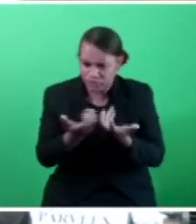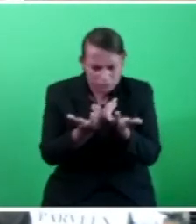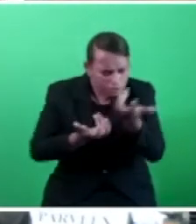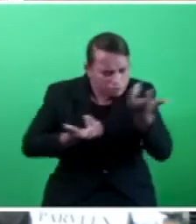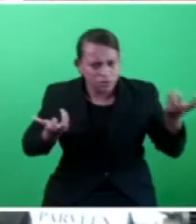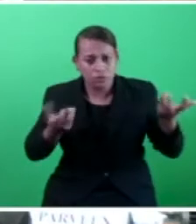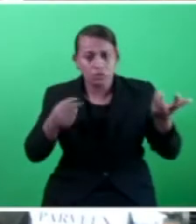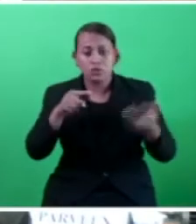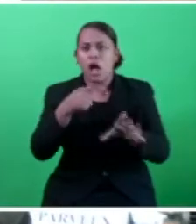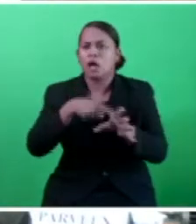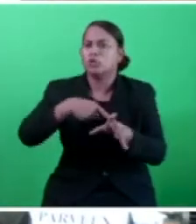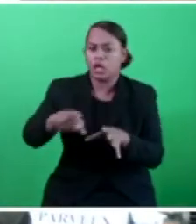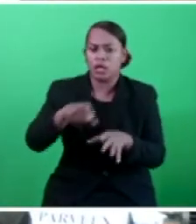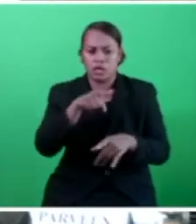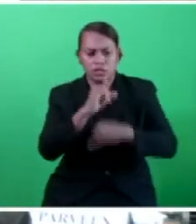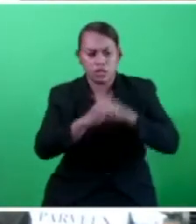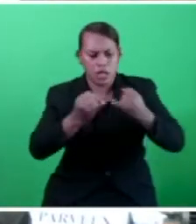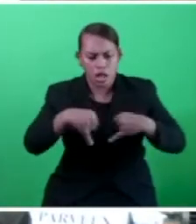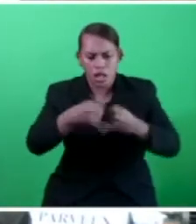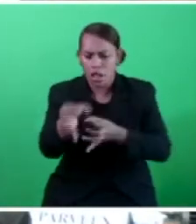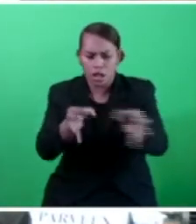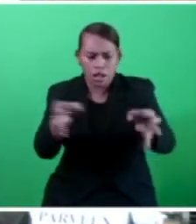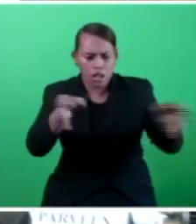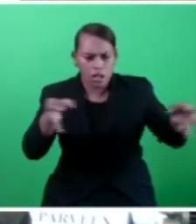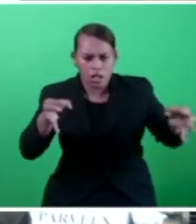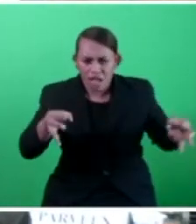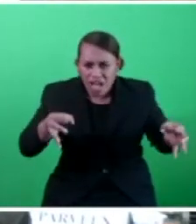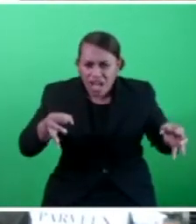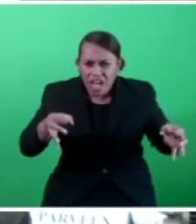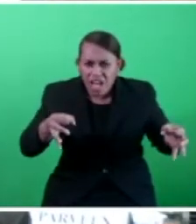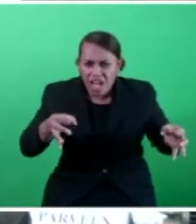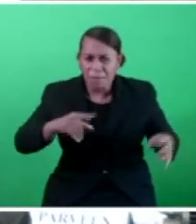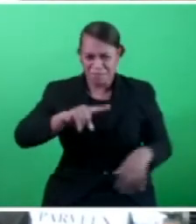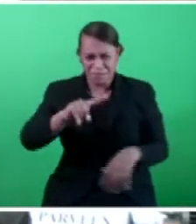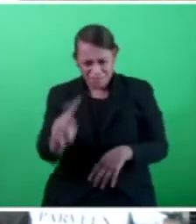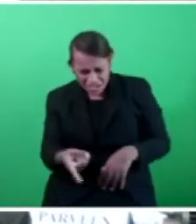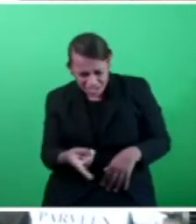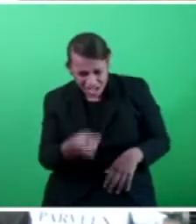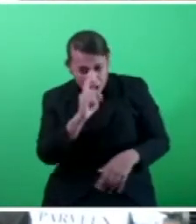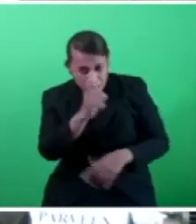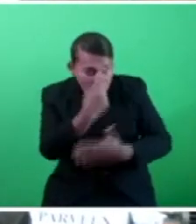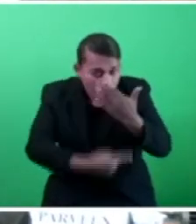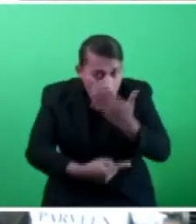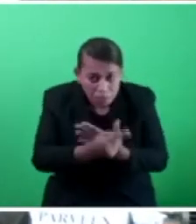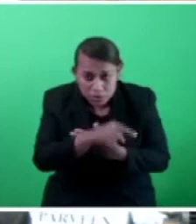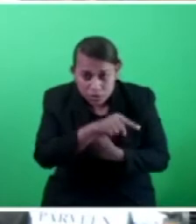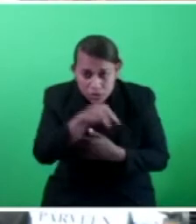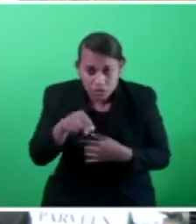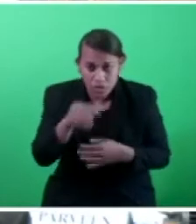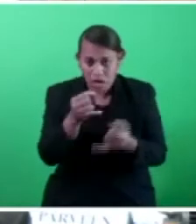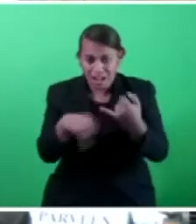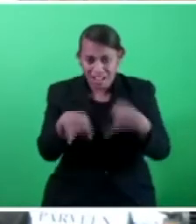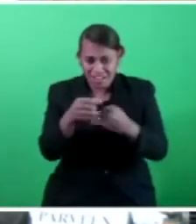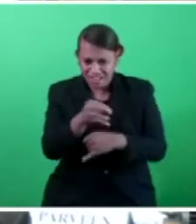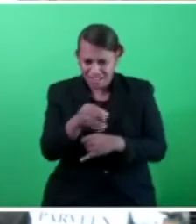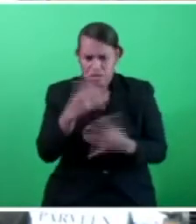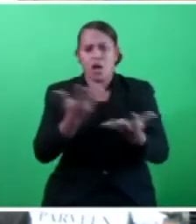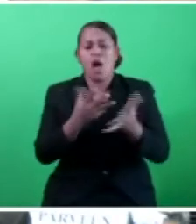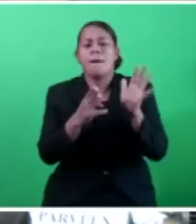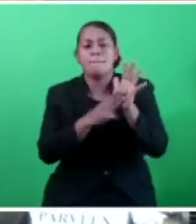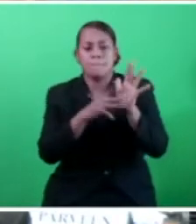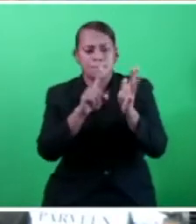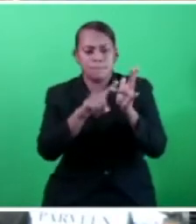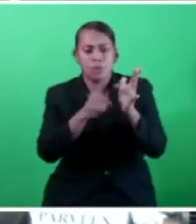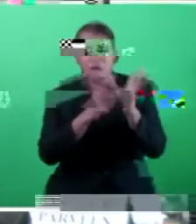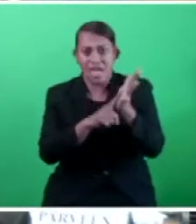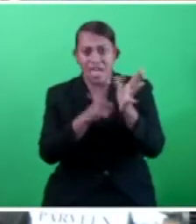islands. If that were to happen, the ads of an infected Fijian, they said Moala. I want Fiji to hear, they've